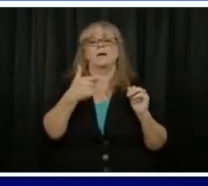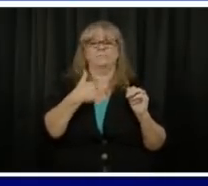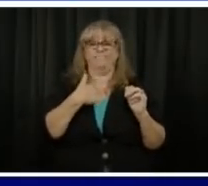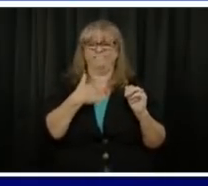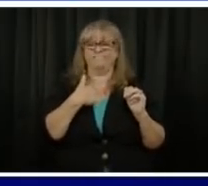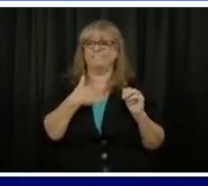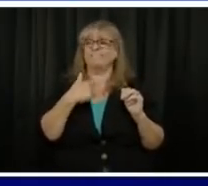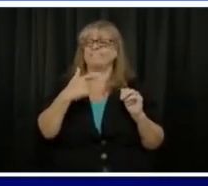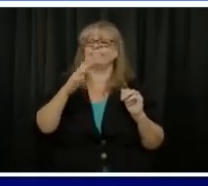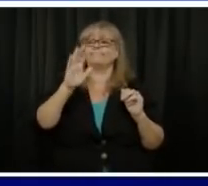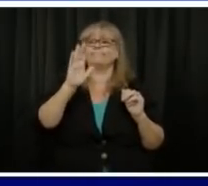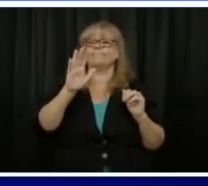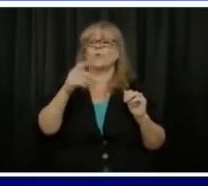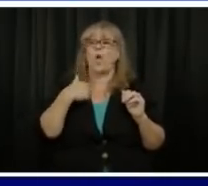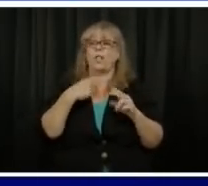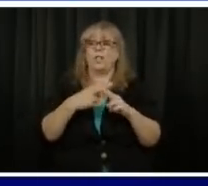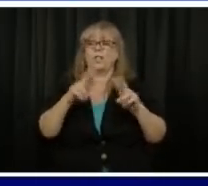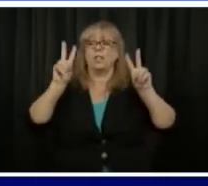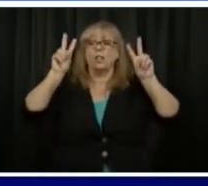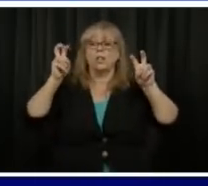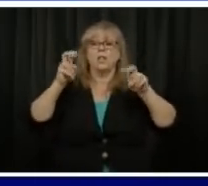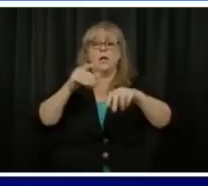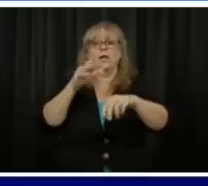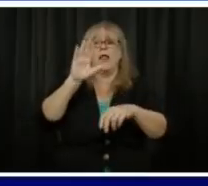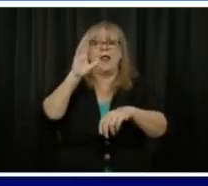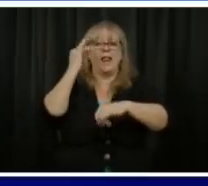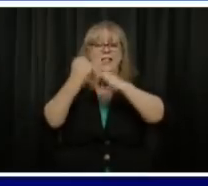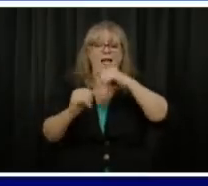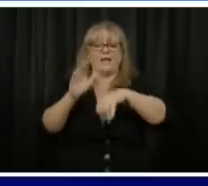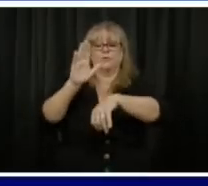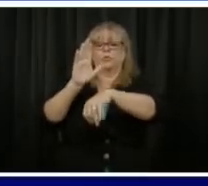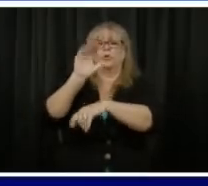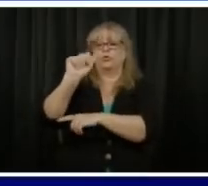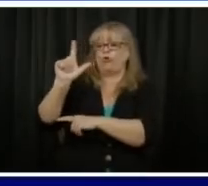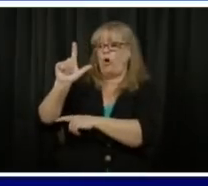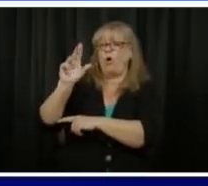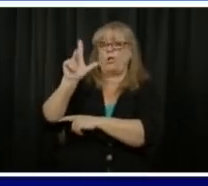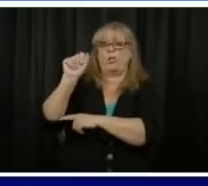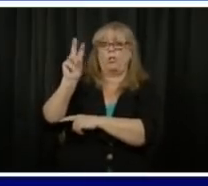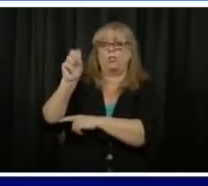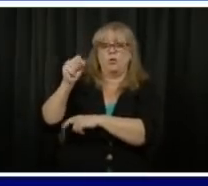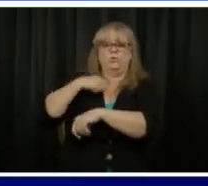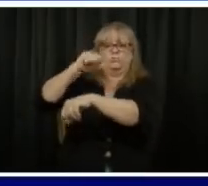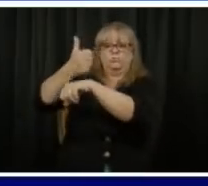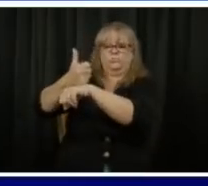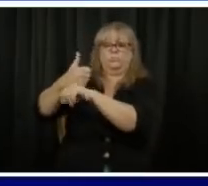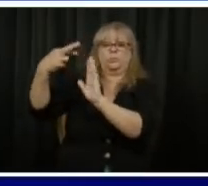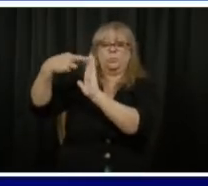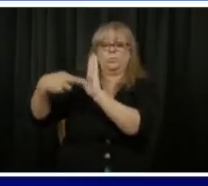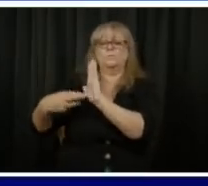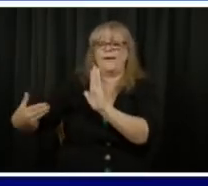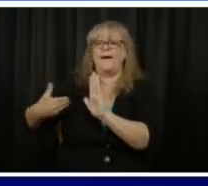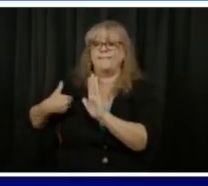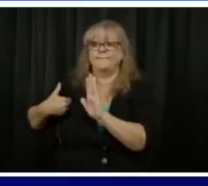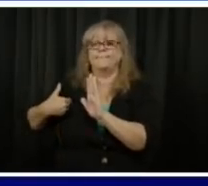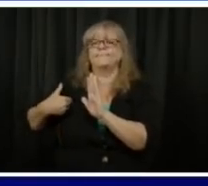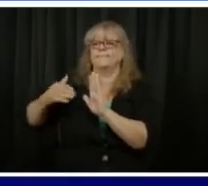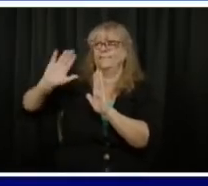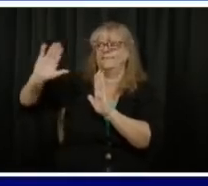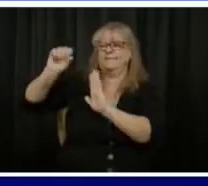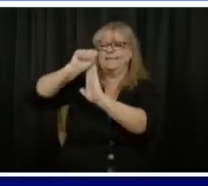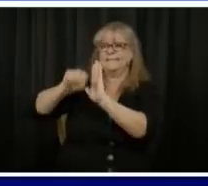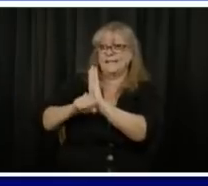call laws. The state has a requirement that bars and nightclubs have to serve at 2, close